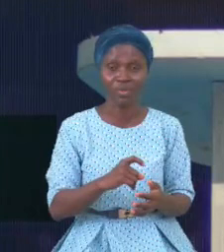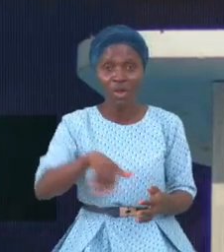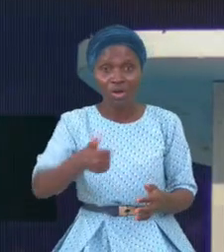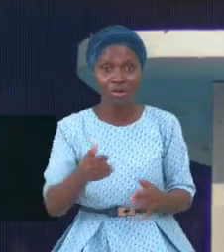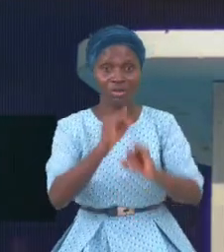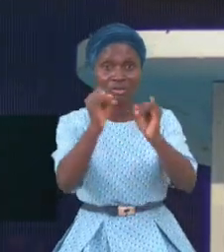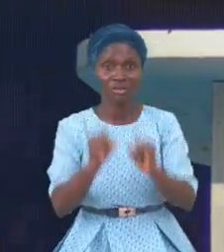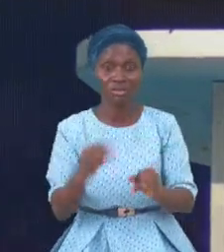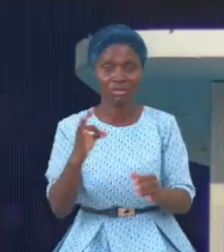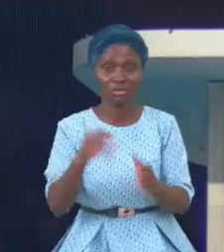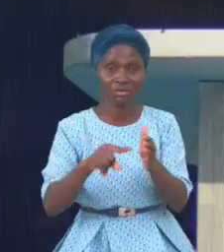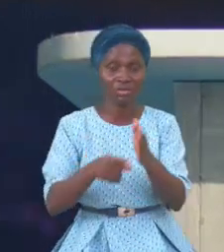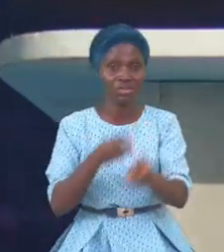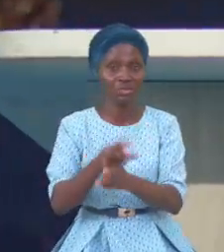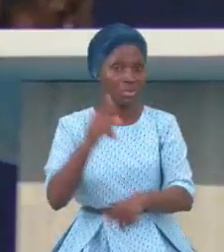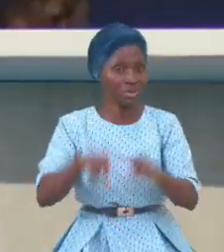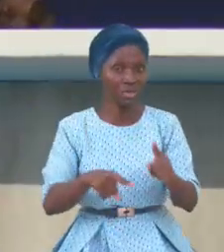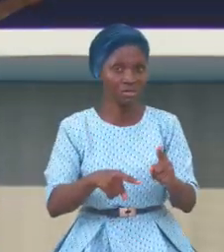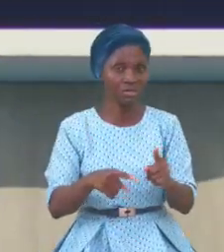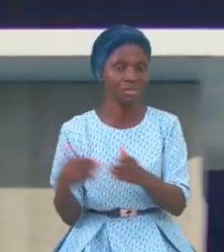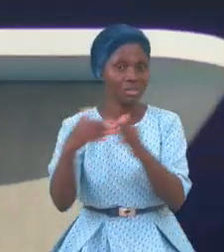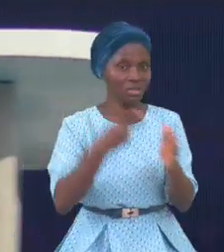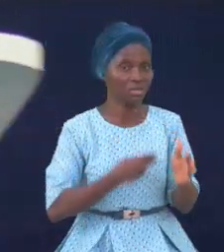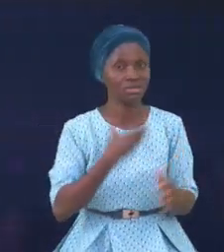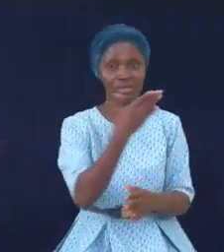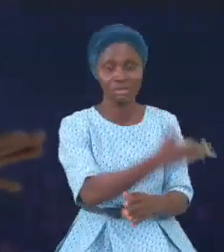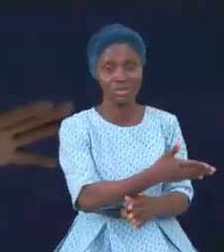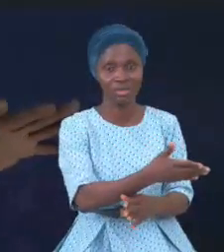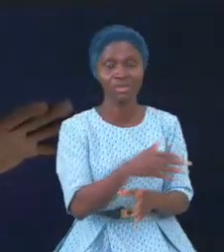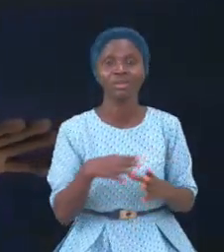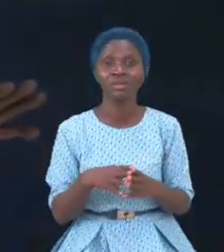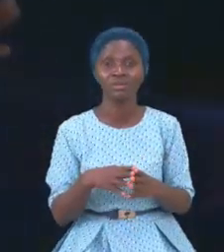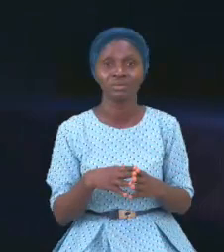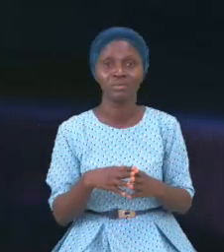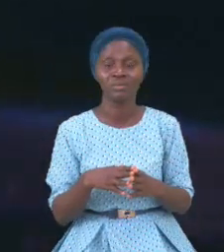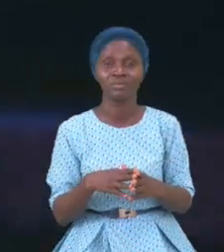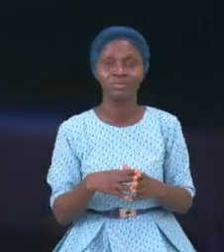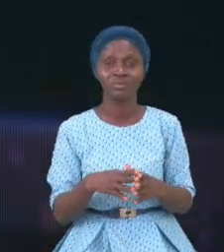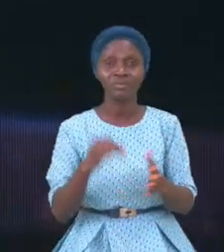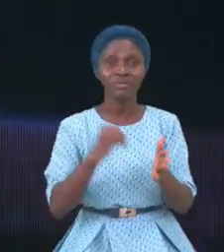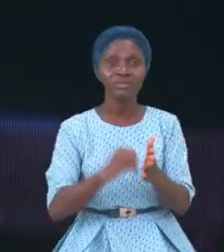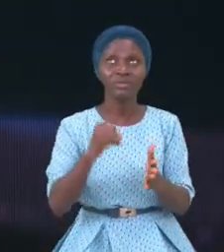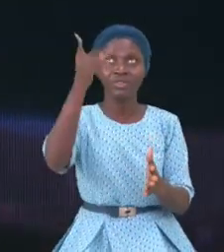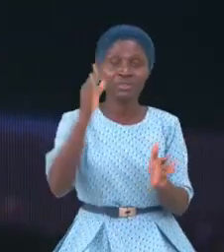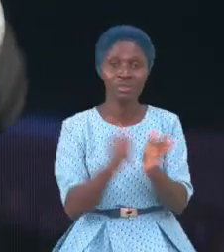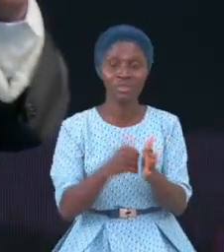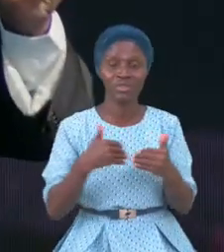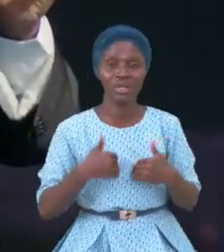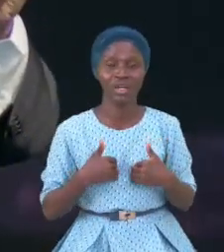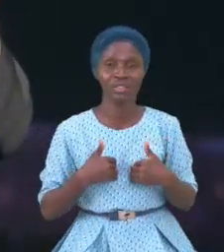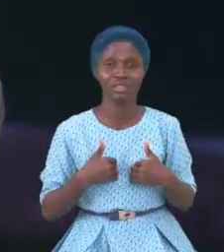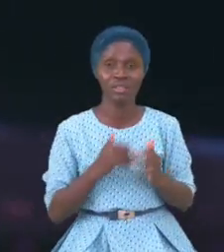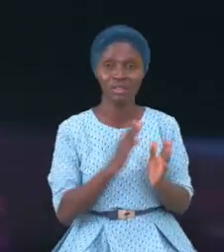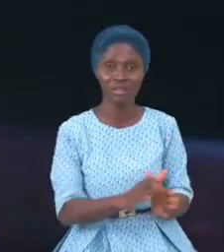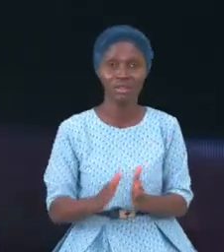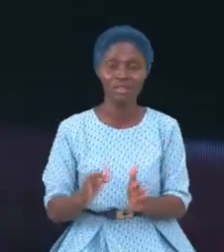take us there. If it is God that has mapped out, if it is God that has given